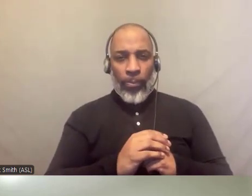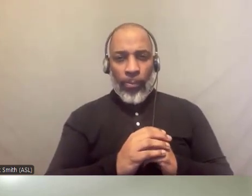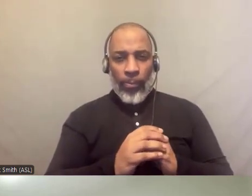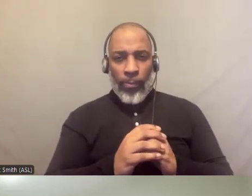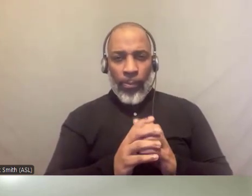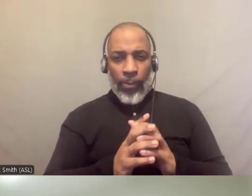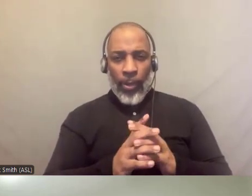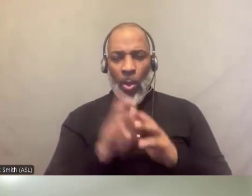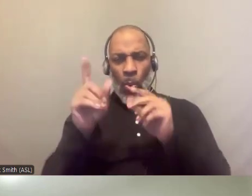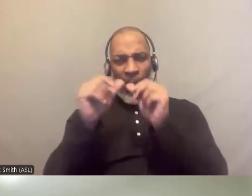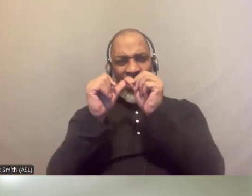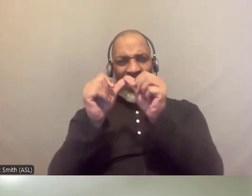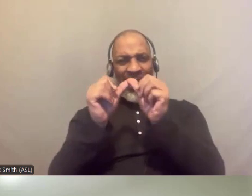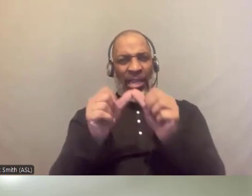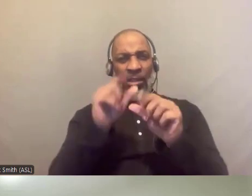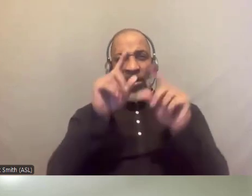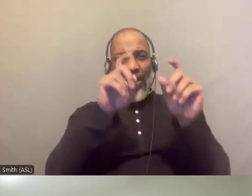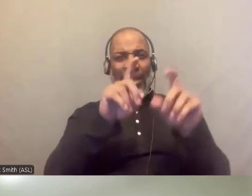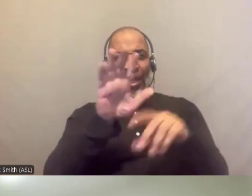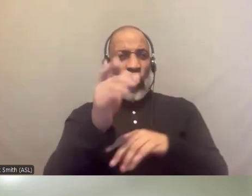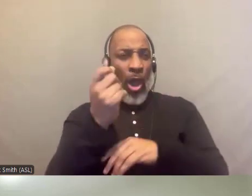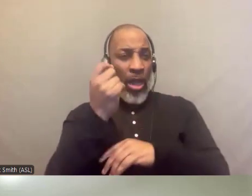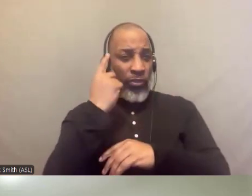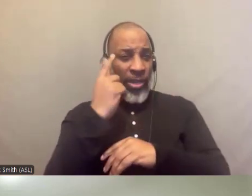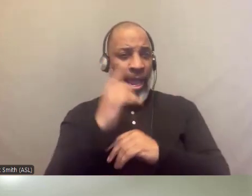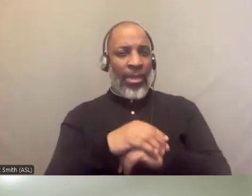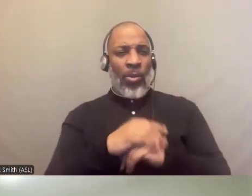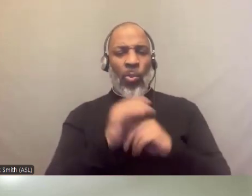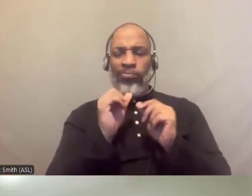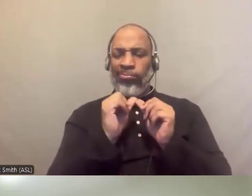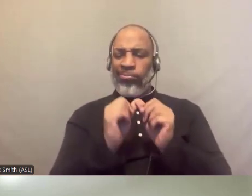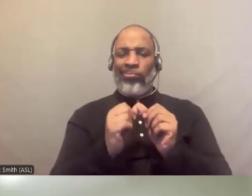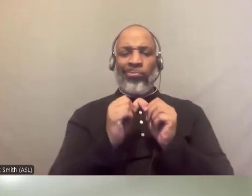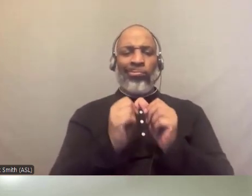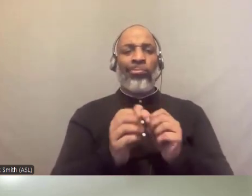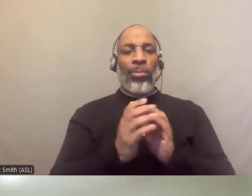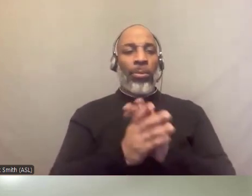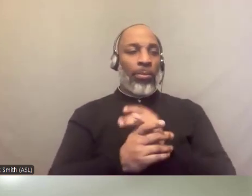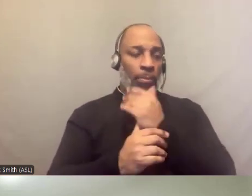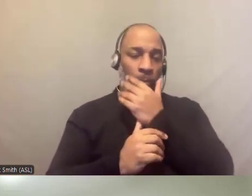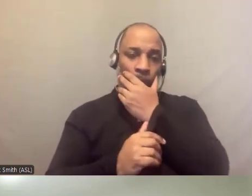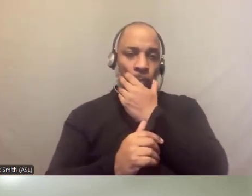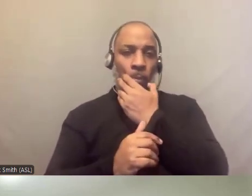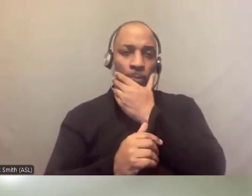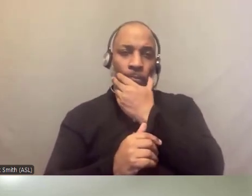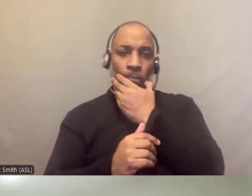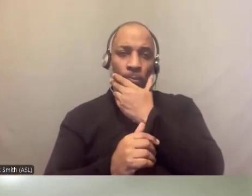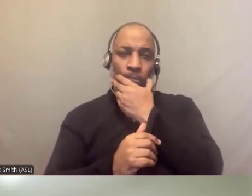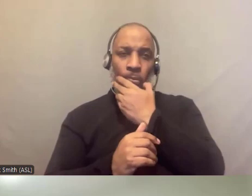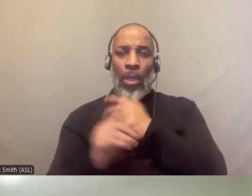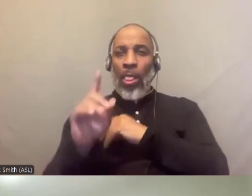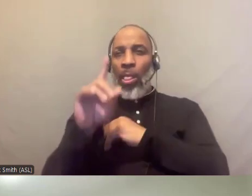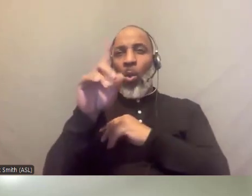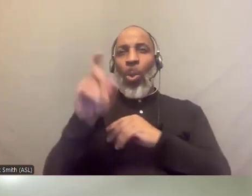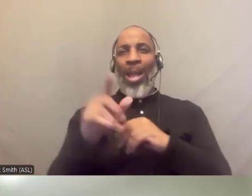We're going to continue to test your understanding with some more examples here. And the question